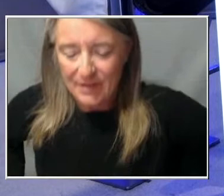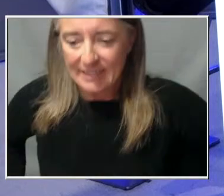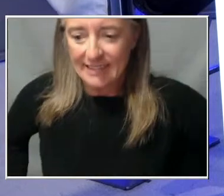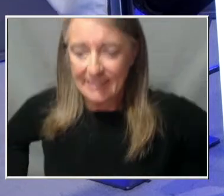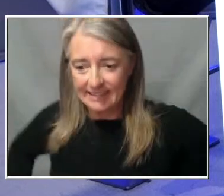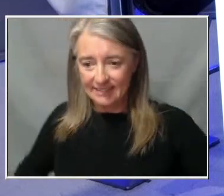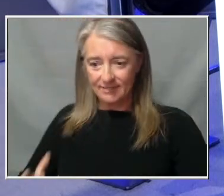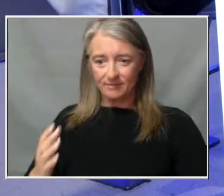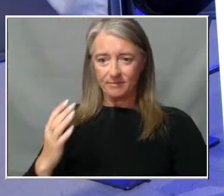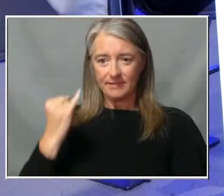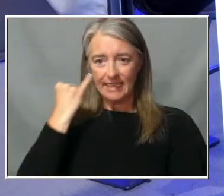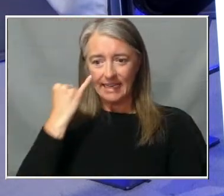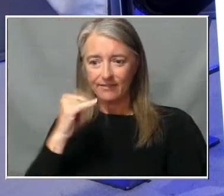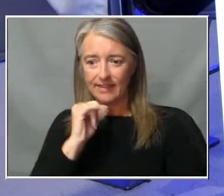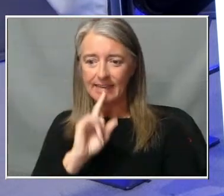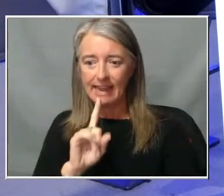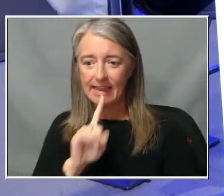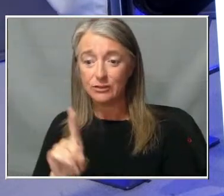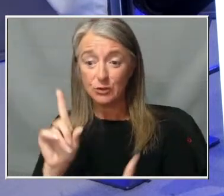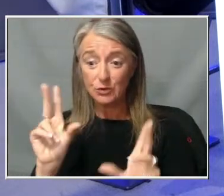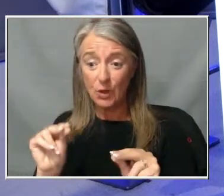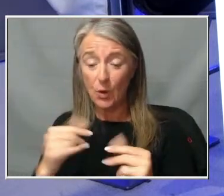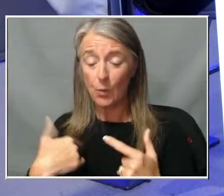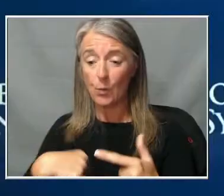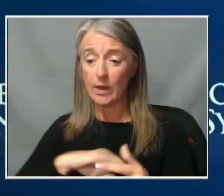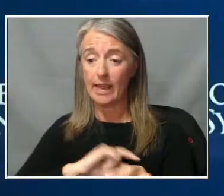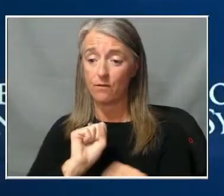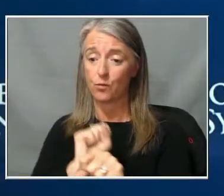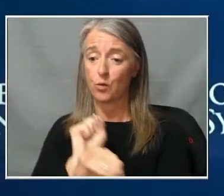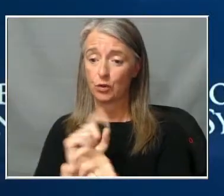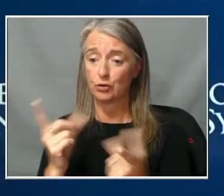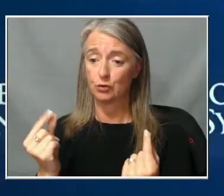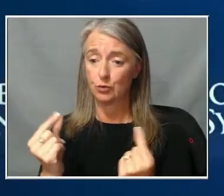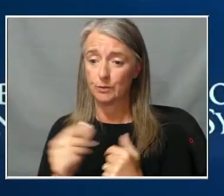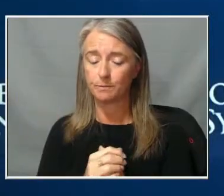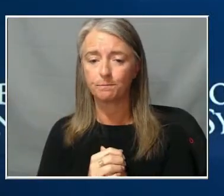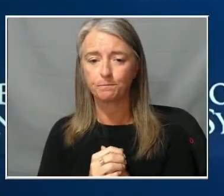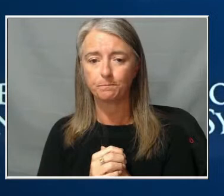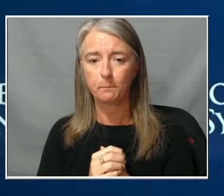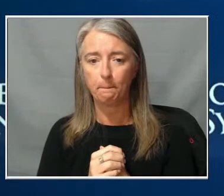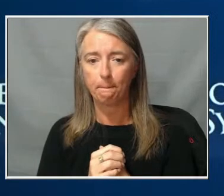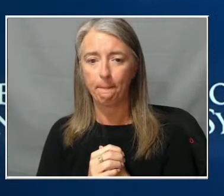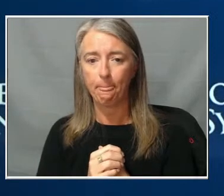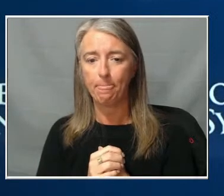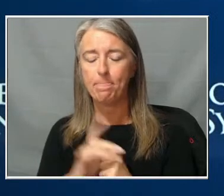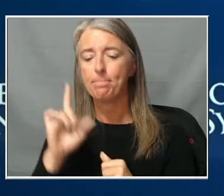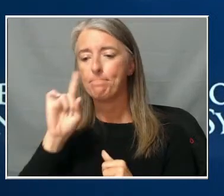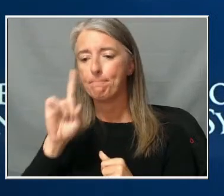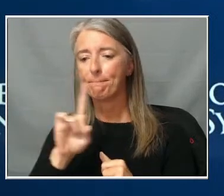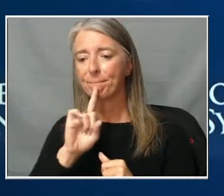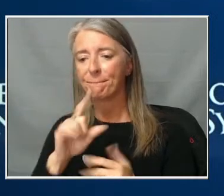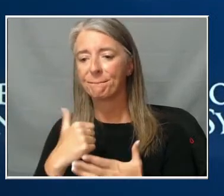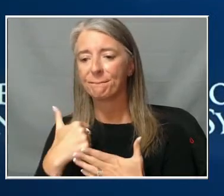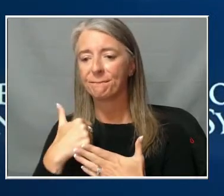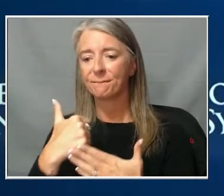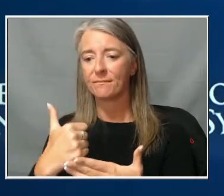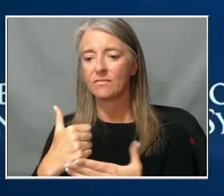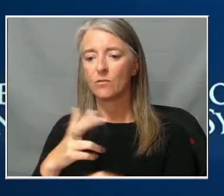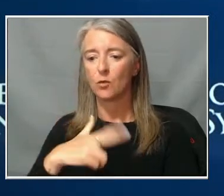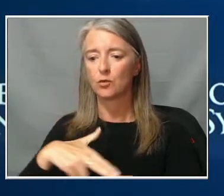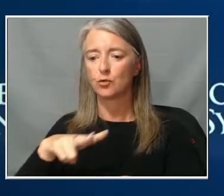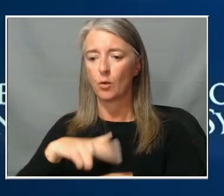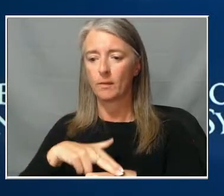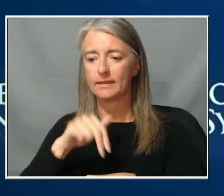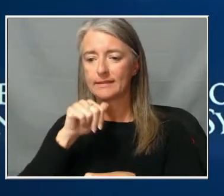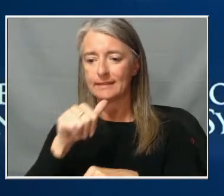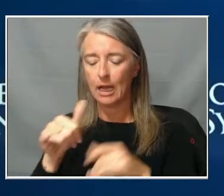to do. I think that it would really be helpful to normalize not drinking. I